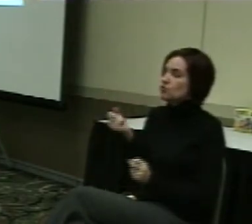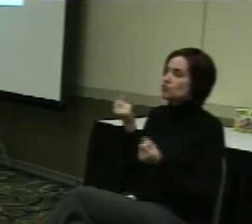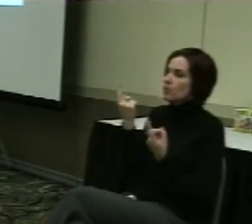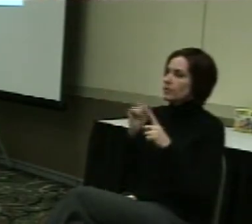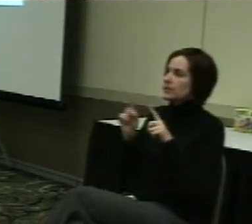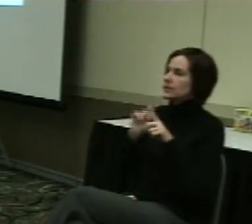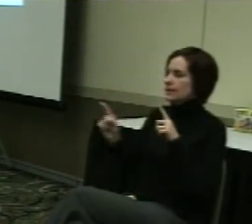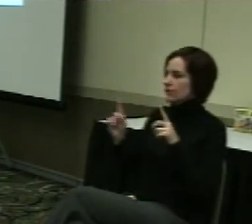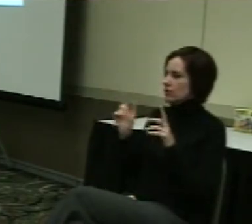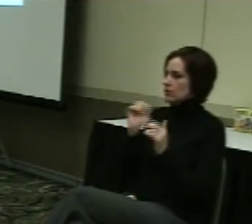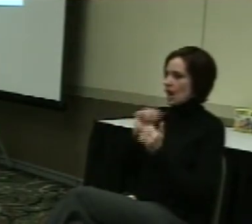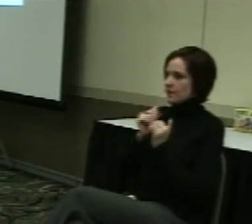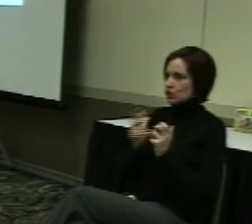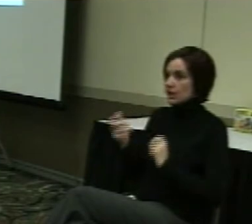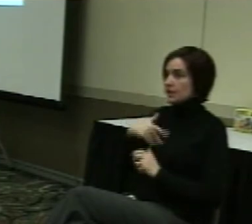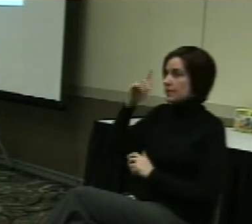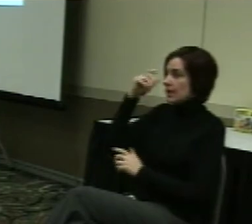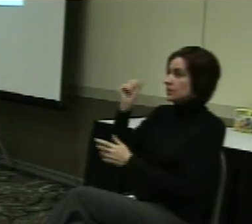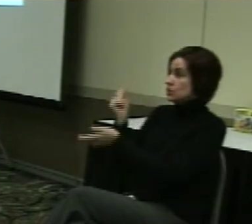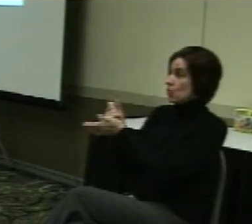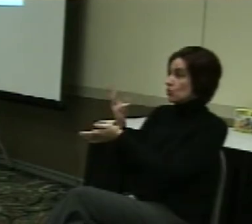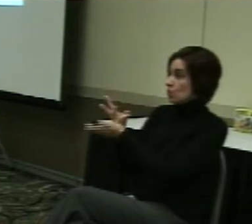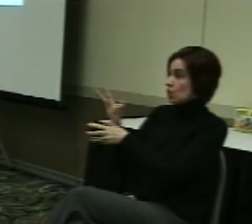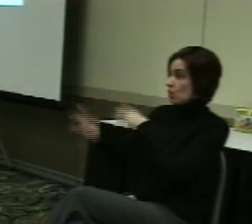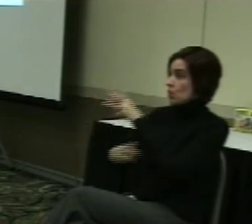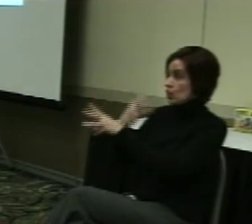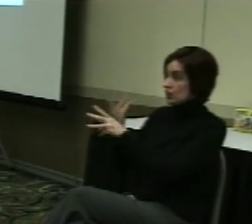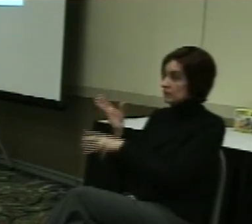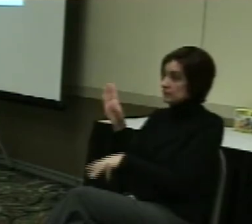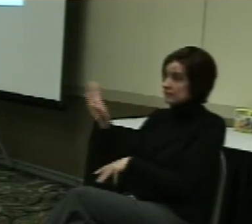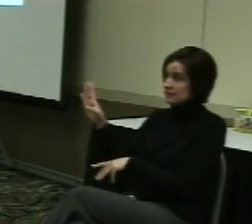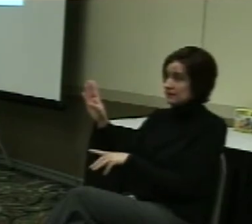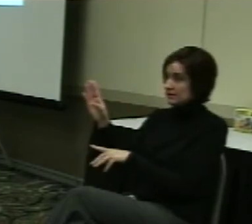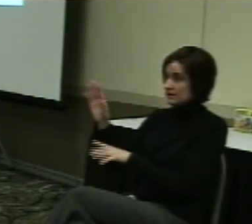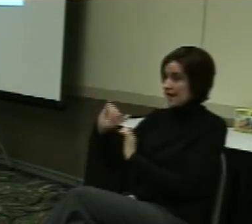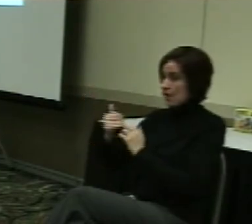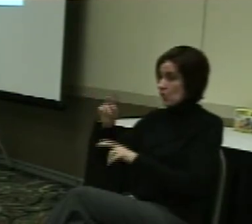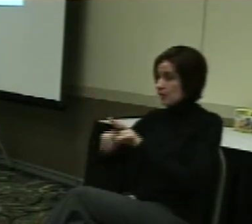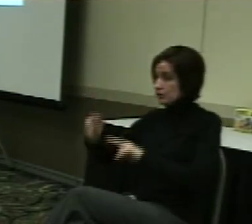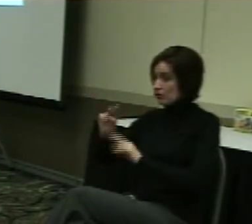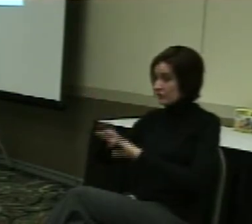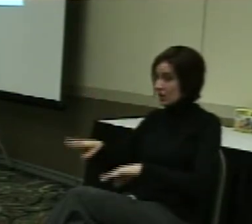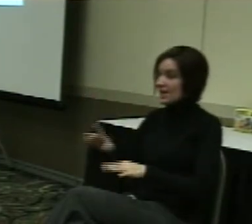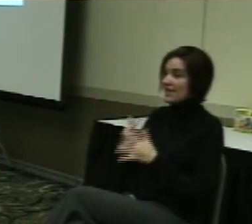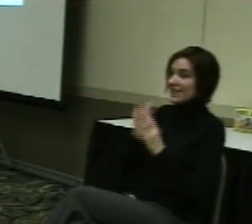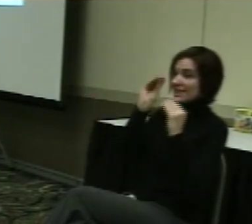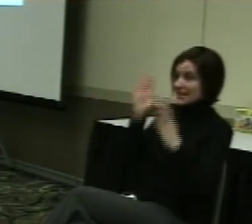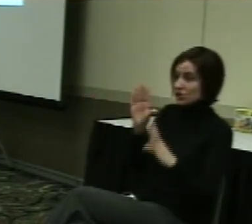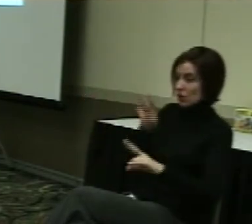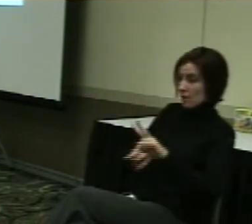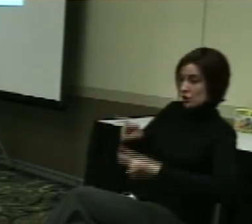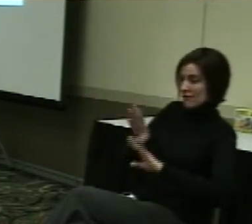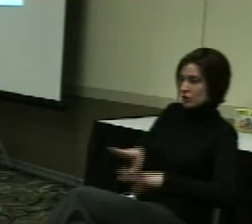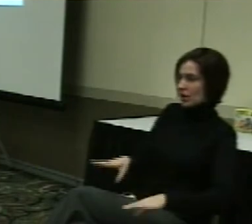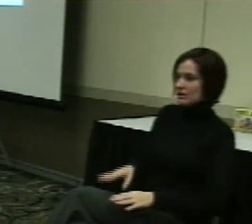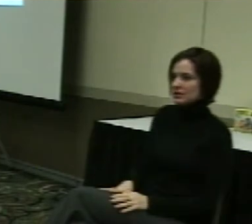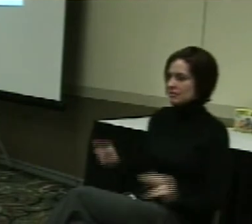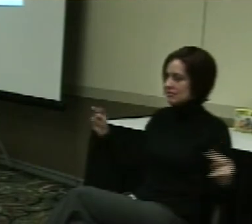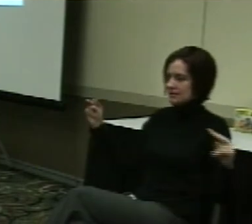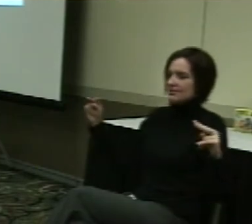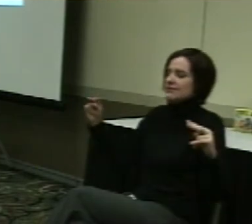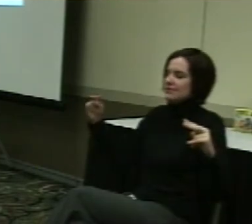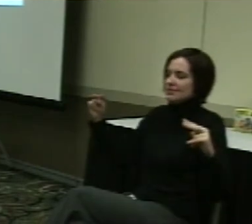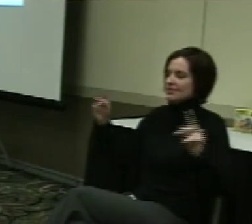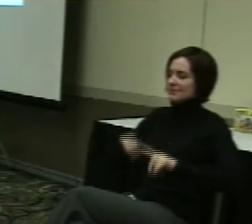on because the world of a social worker as they observe the child and the world of a teacher as they observe it are so